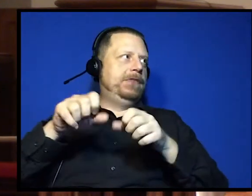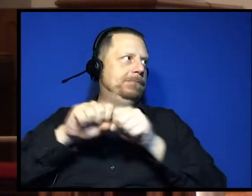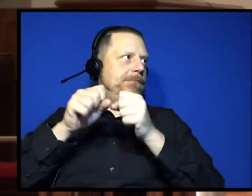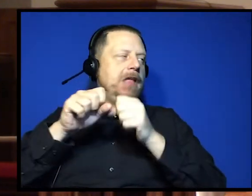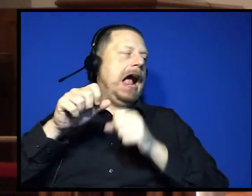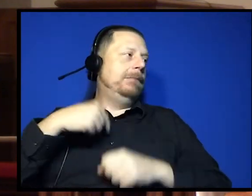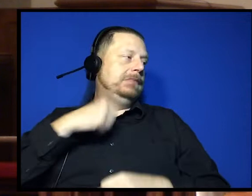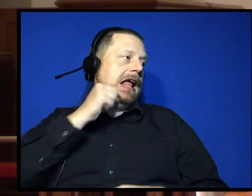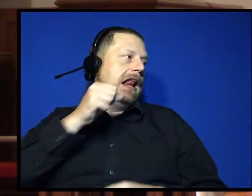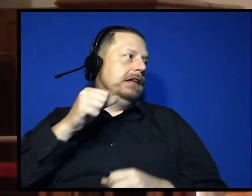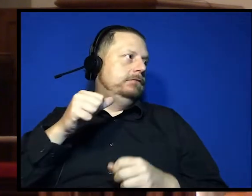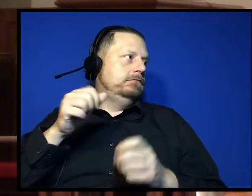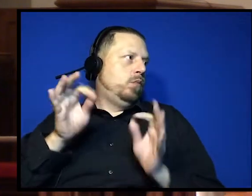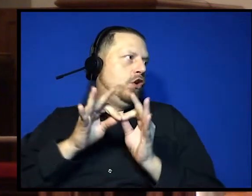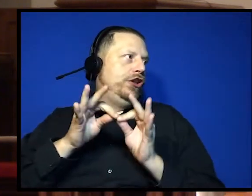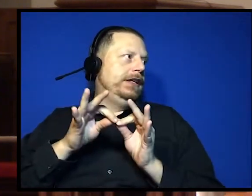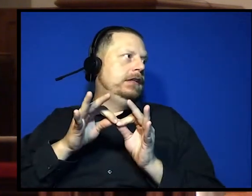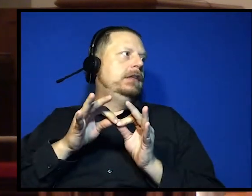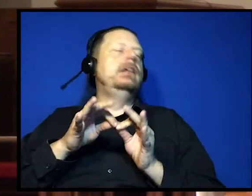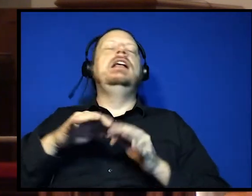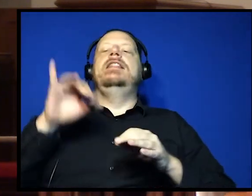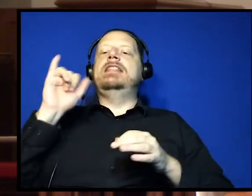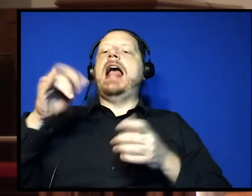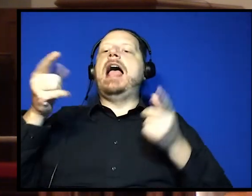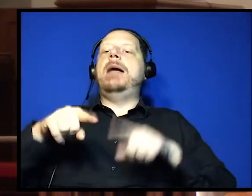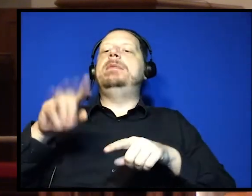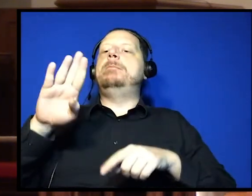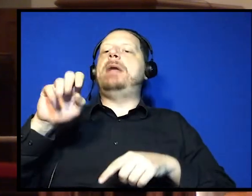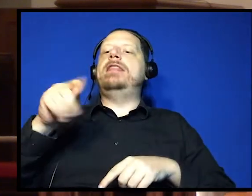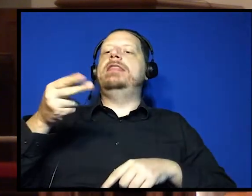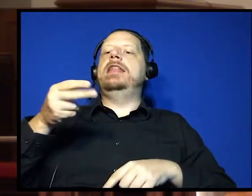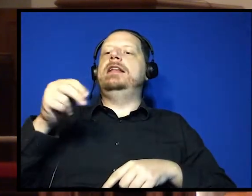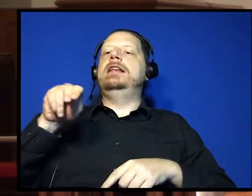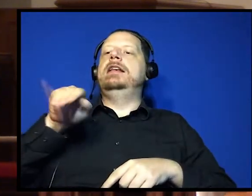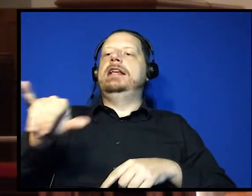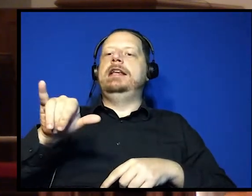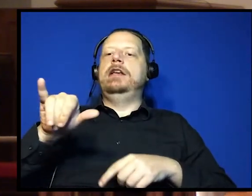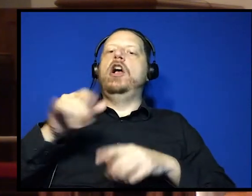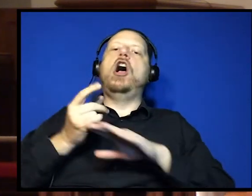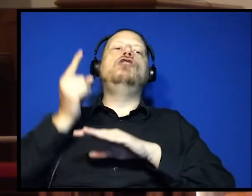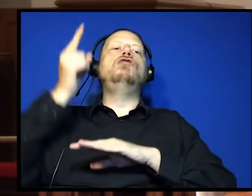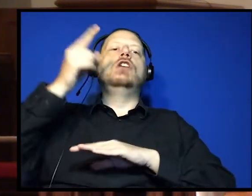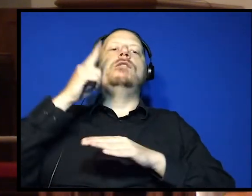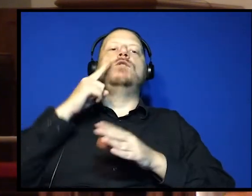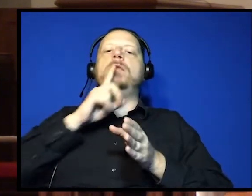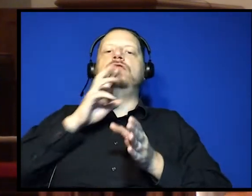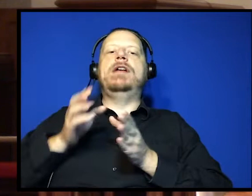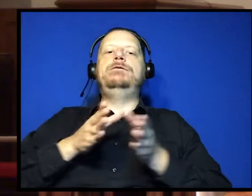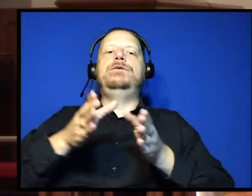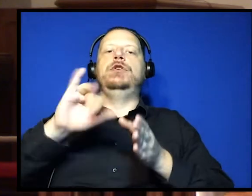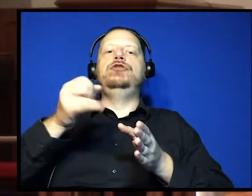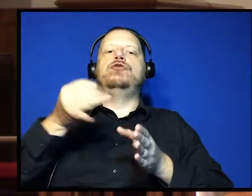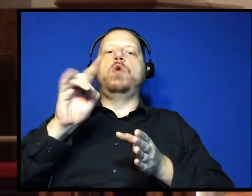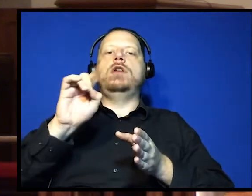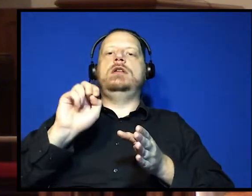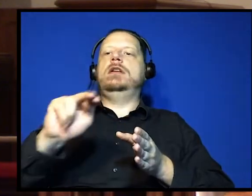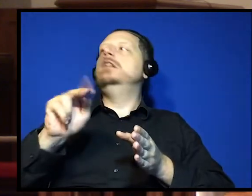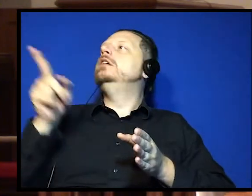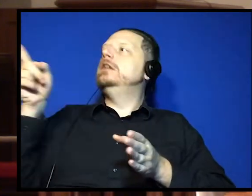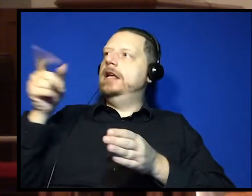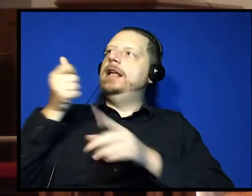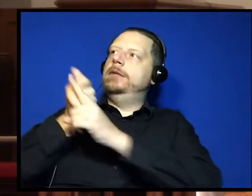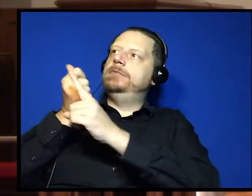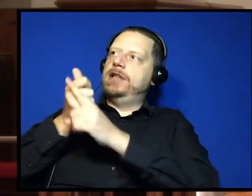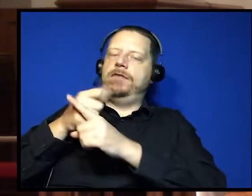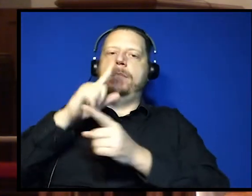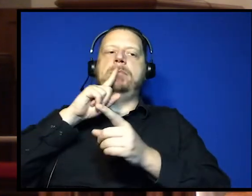This took place in Bethany, across from the Jordan, where John was baptizing. And my sisters and brothers, this is the